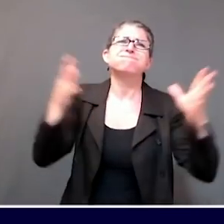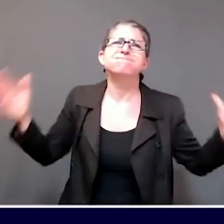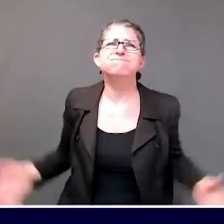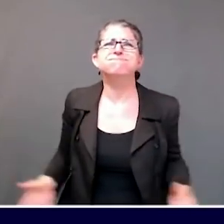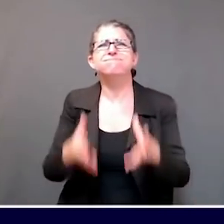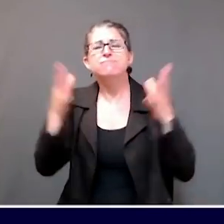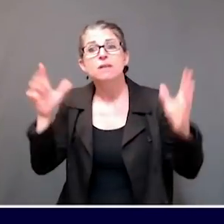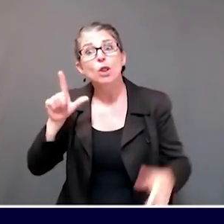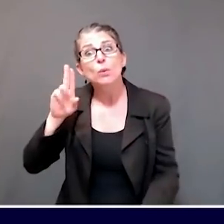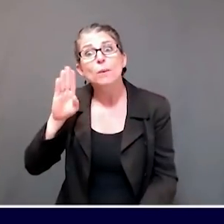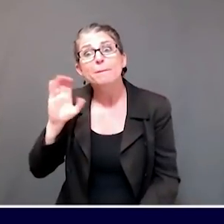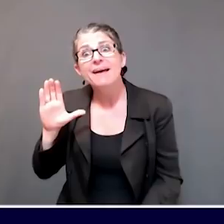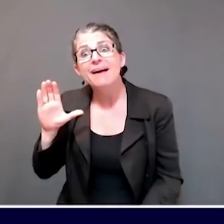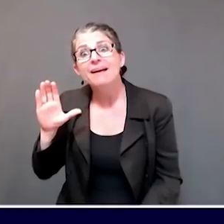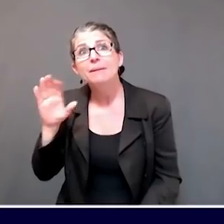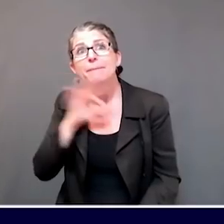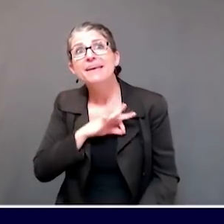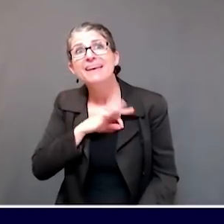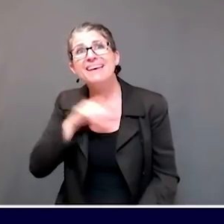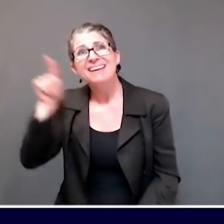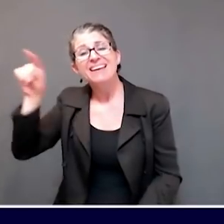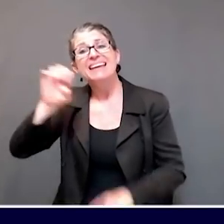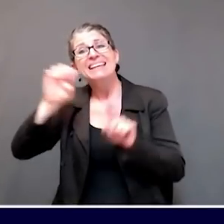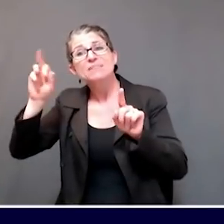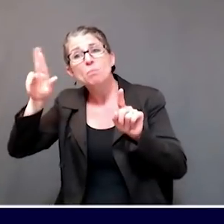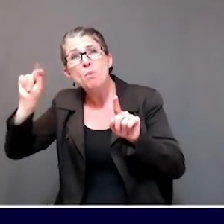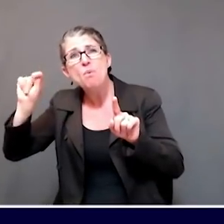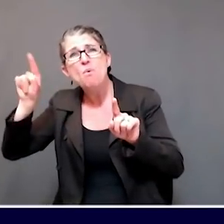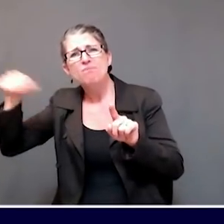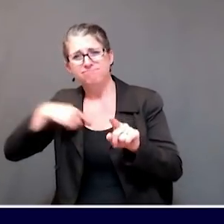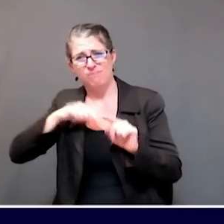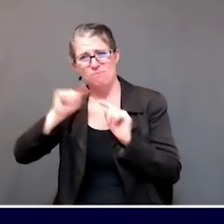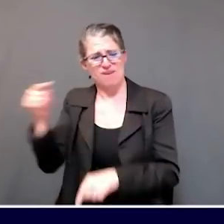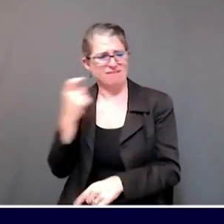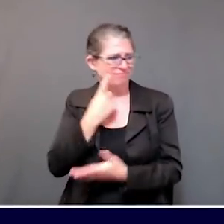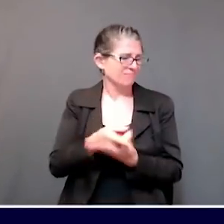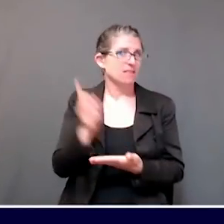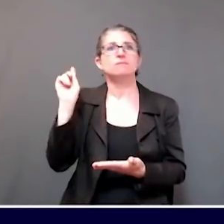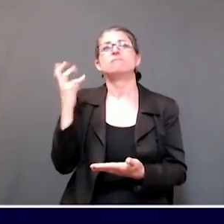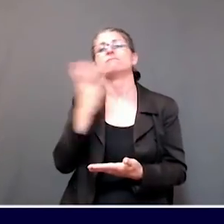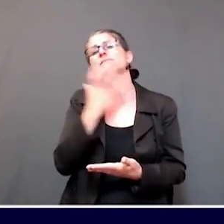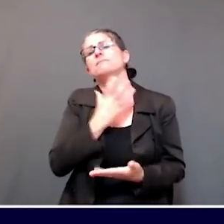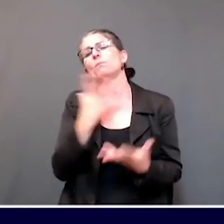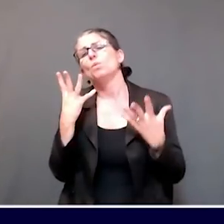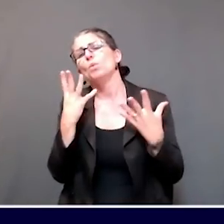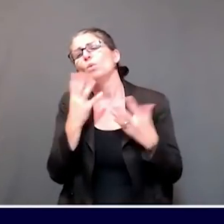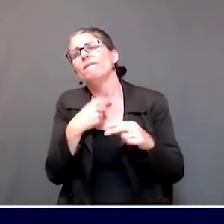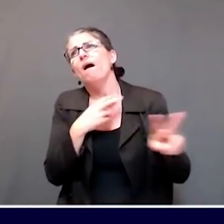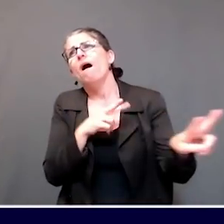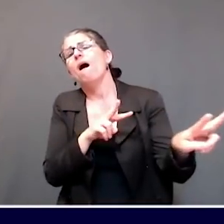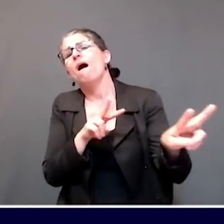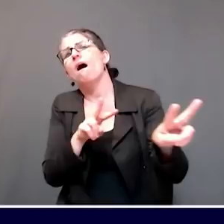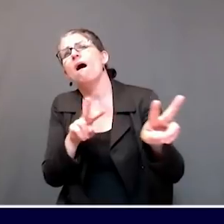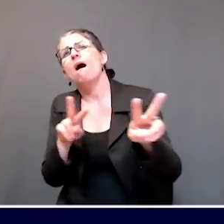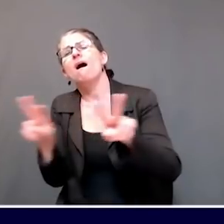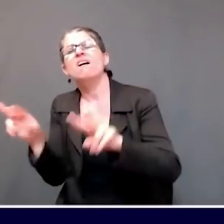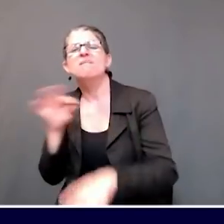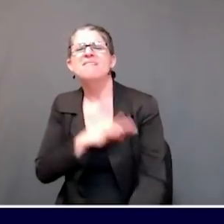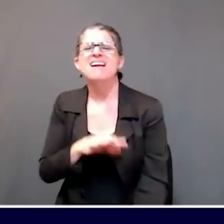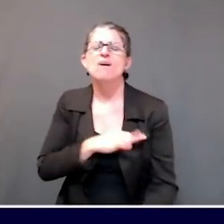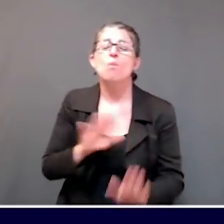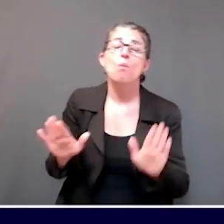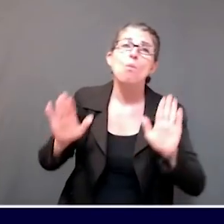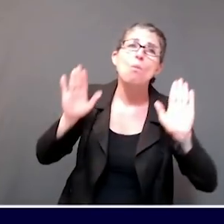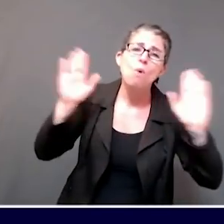ago, thoroughly enjoyed. Most beautiful places in the state of Maine, some of the most beautiful places in the world. Get out and